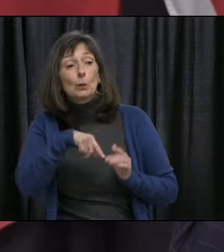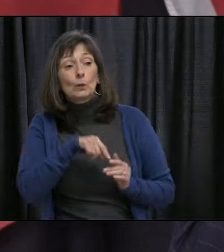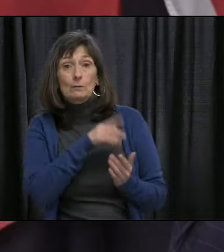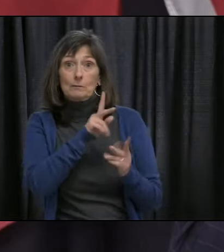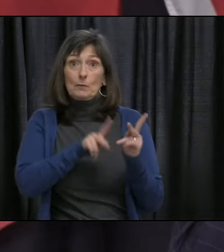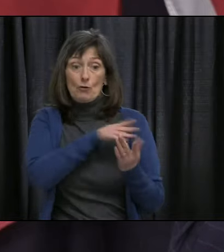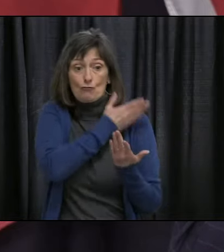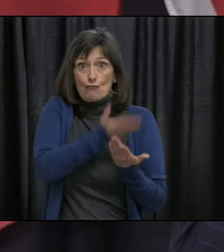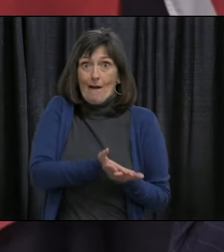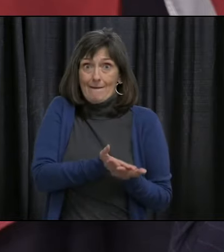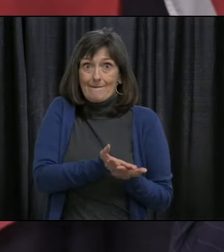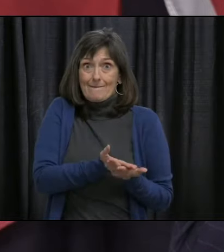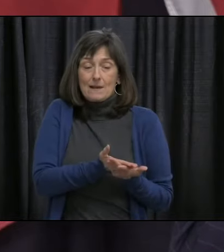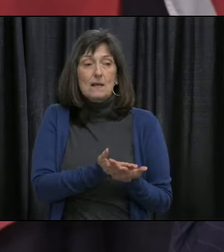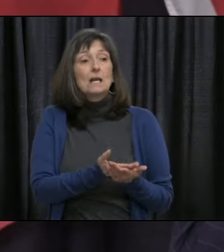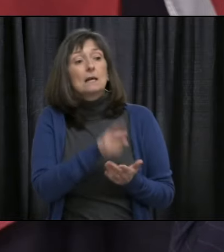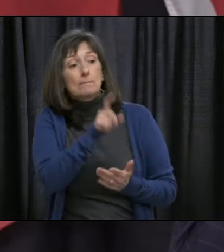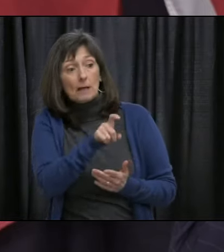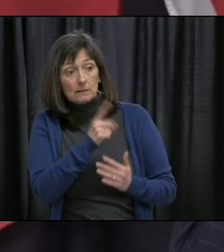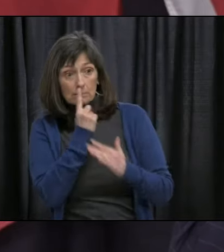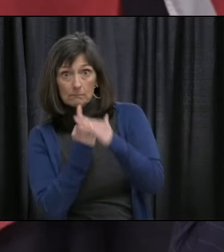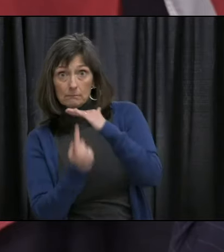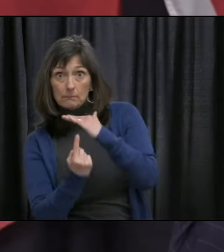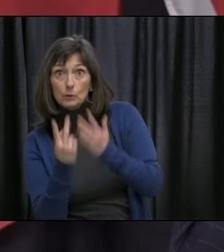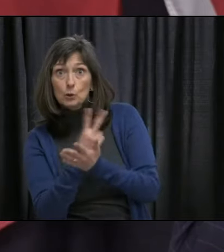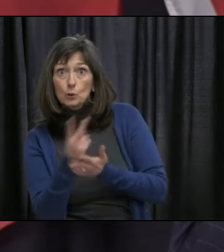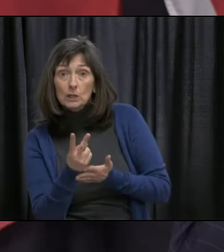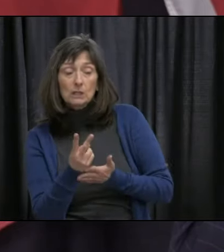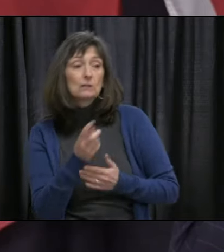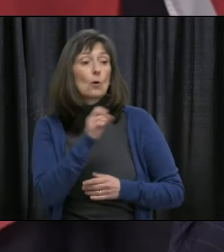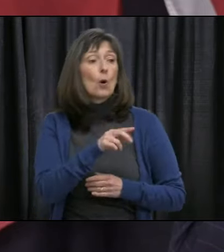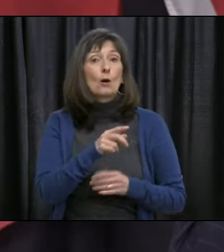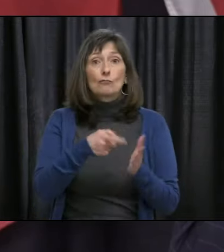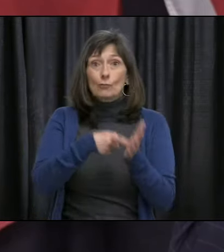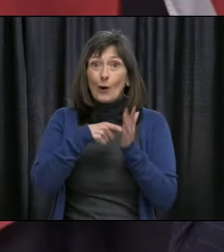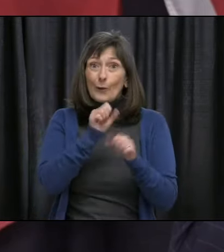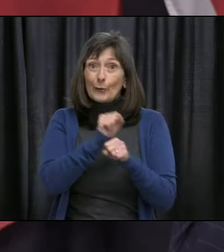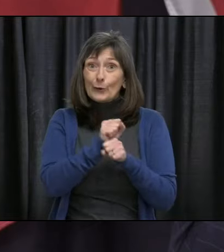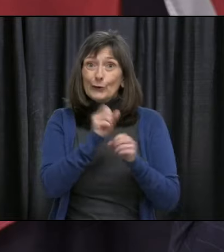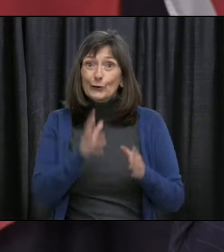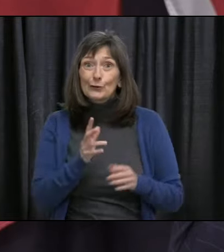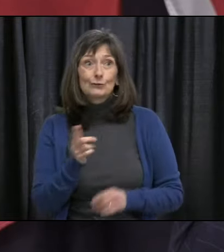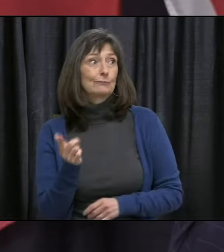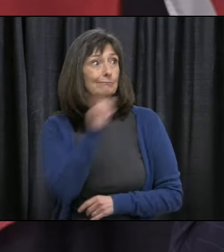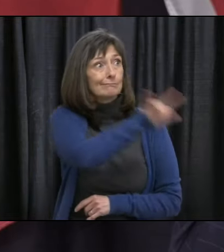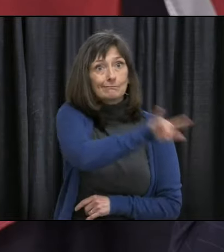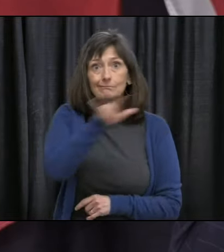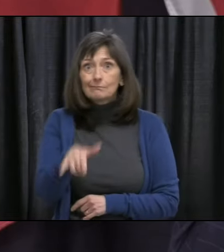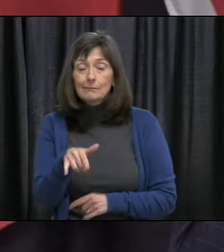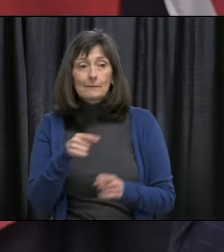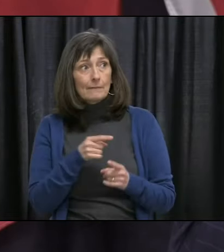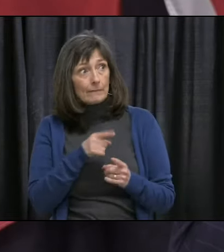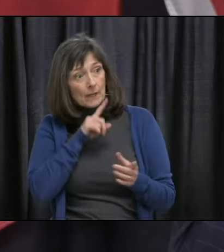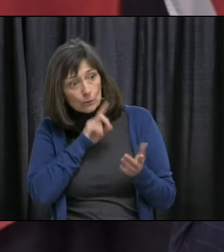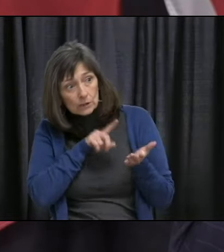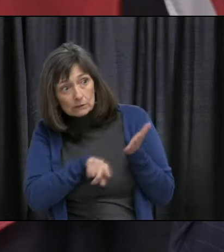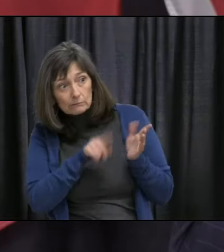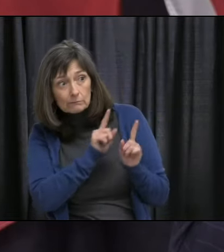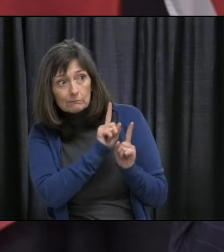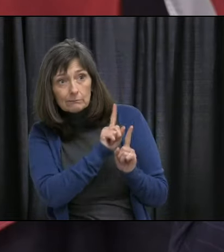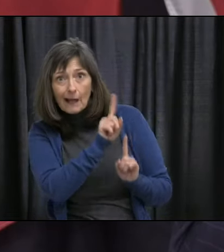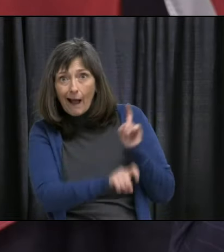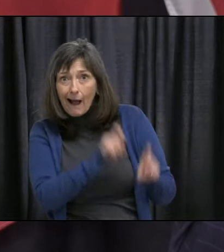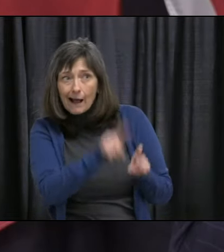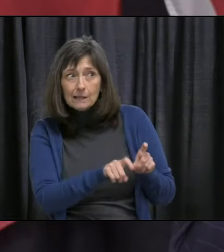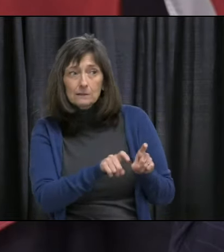the isolation plans, and you know, the essential workers that will come back, that would come into Newfoundland and Labrador. It's just making sure that they're aware